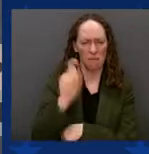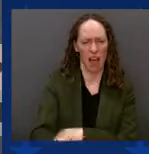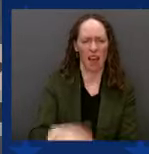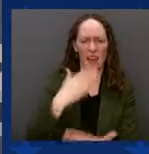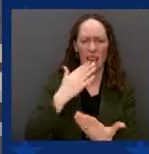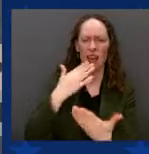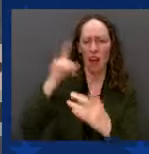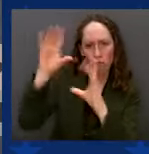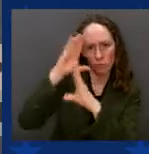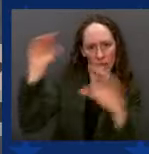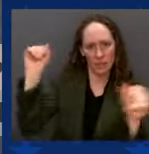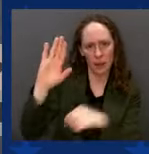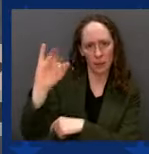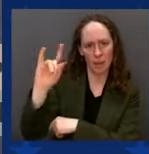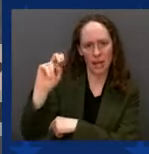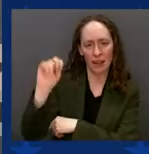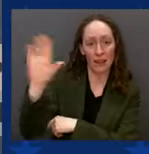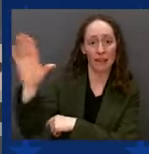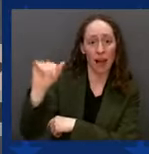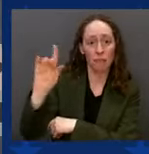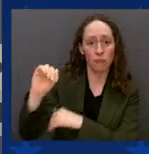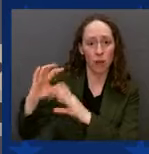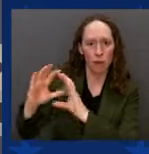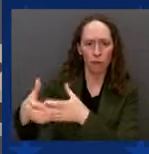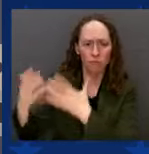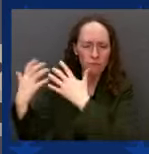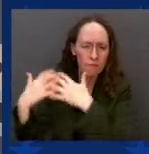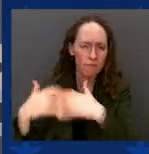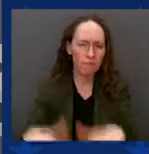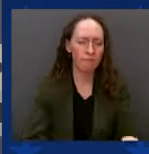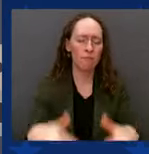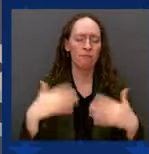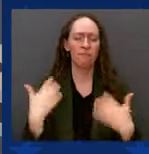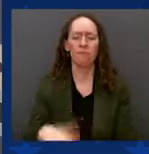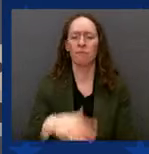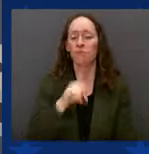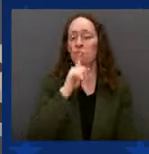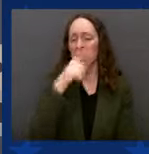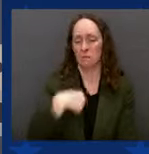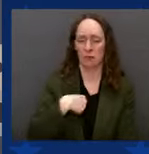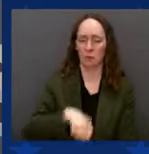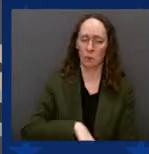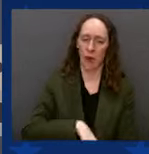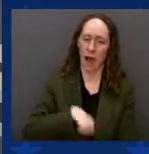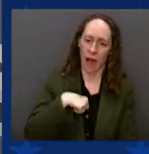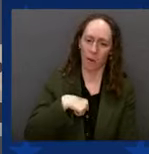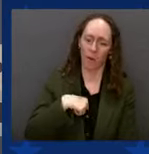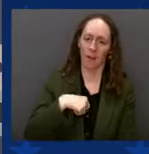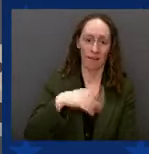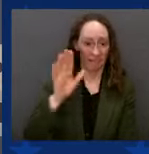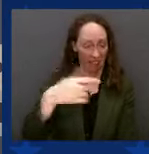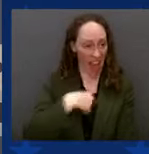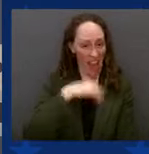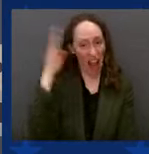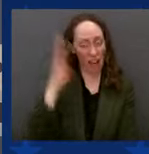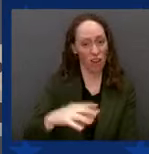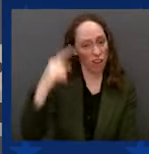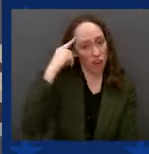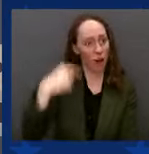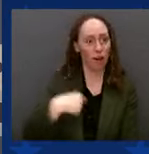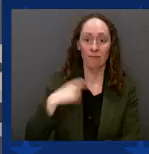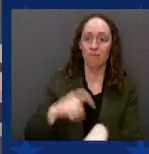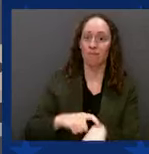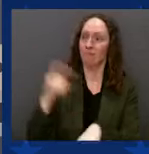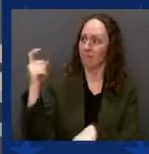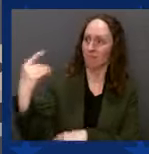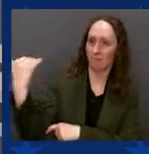I never imagined I would get an opportunity like this to share my story and what being a part of the labor movement means to me.